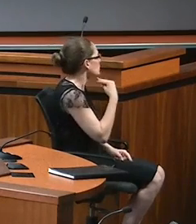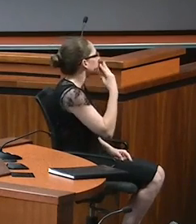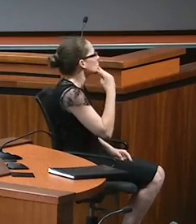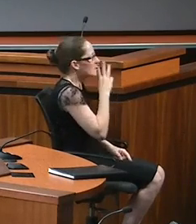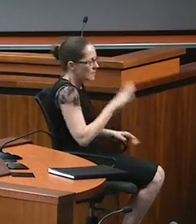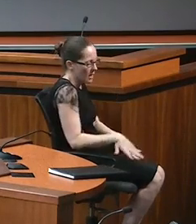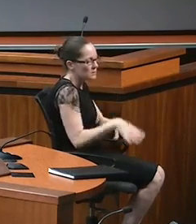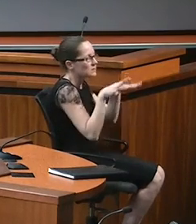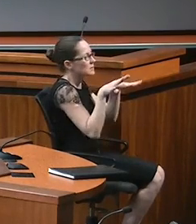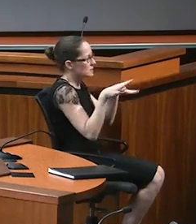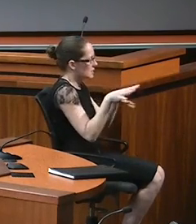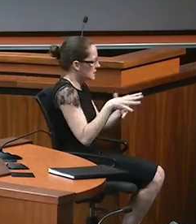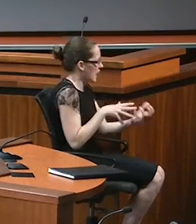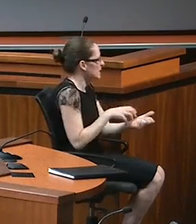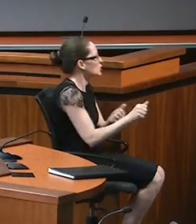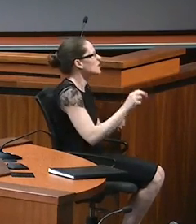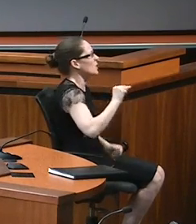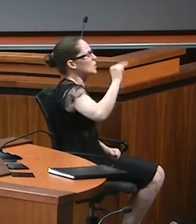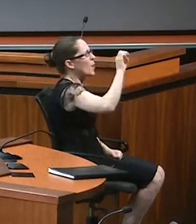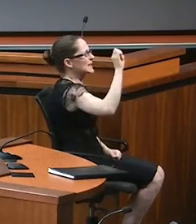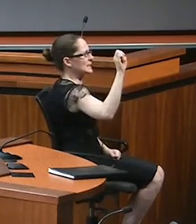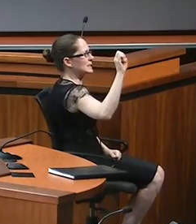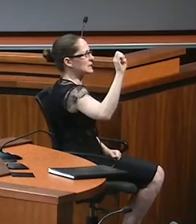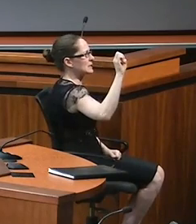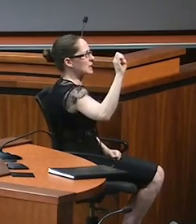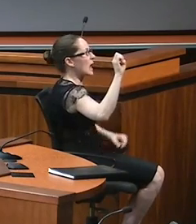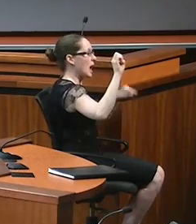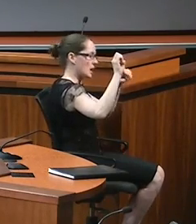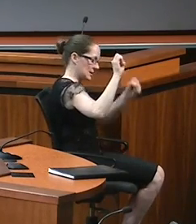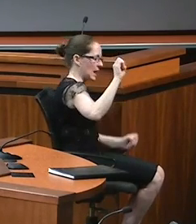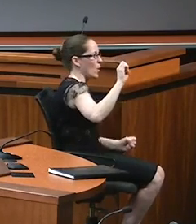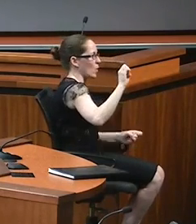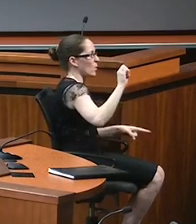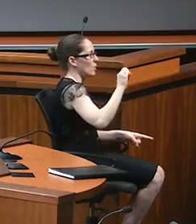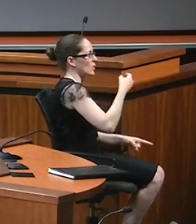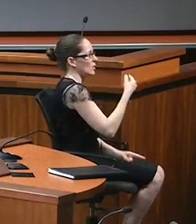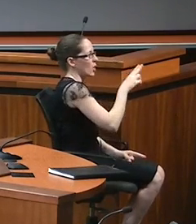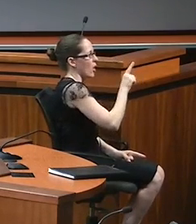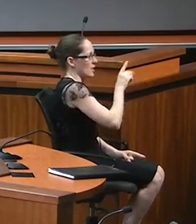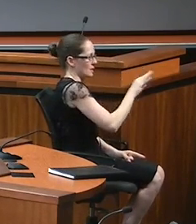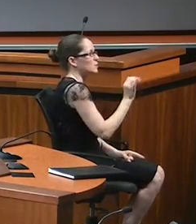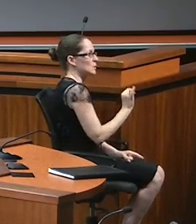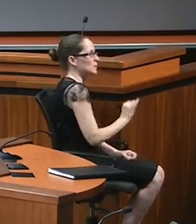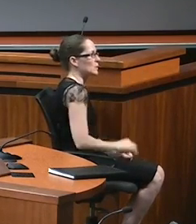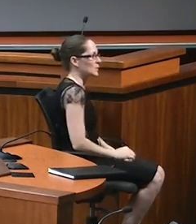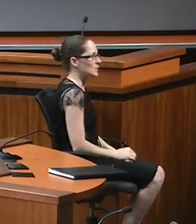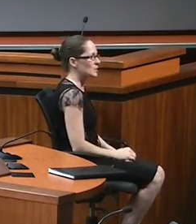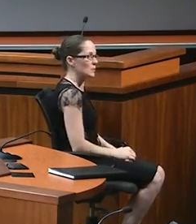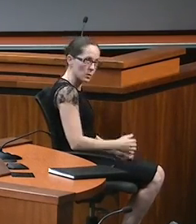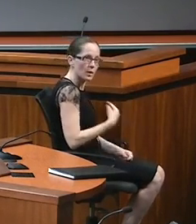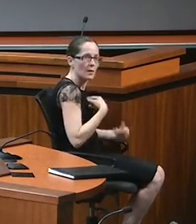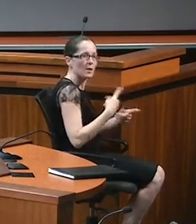flood-impacted communities in the Northeast as well as in the Gulf Coast. So I'll let Tom